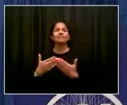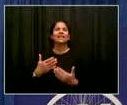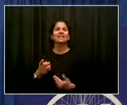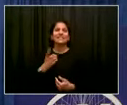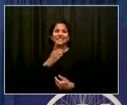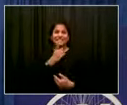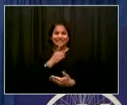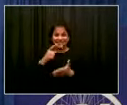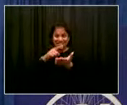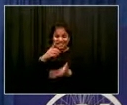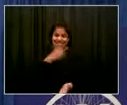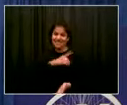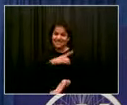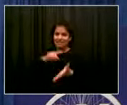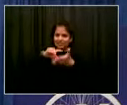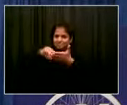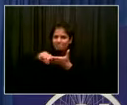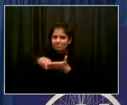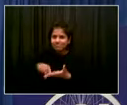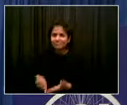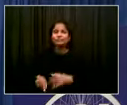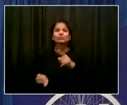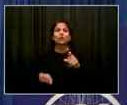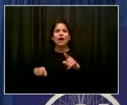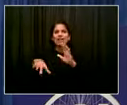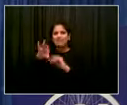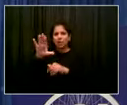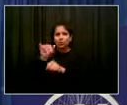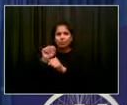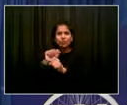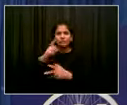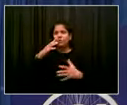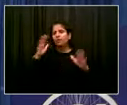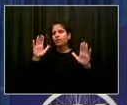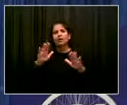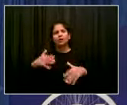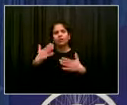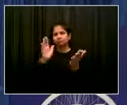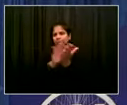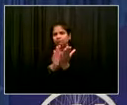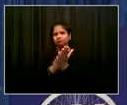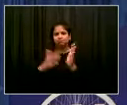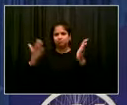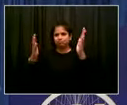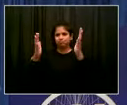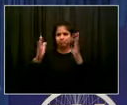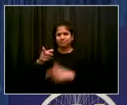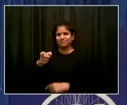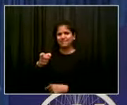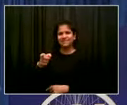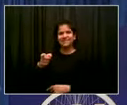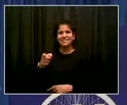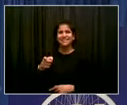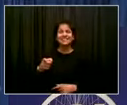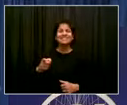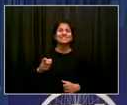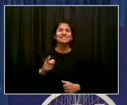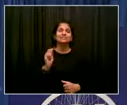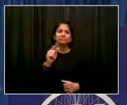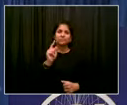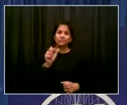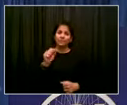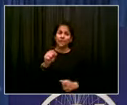Jimmy Essek, the chief of detectives. But I think the people of the city need to understand a little bit more the painstaking work it takes